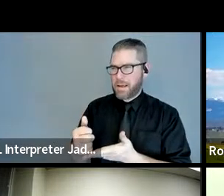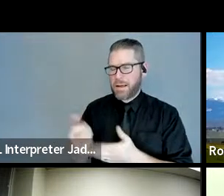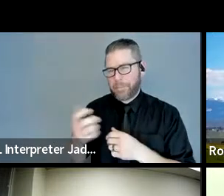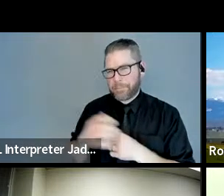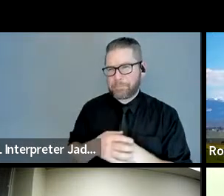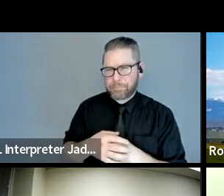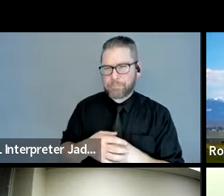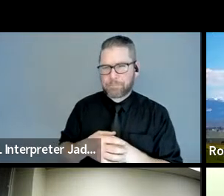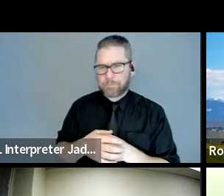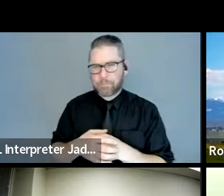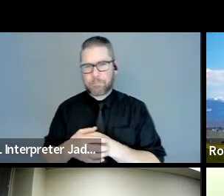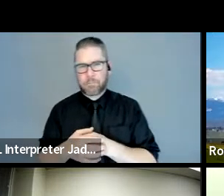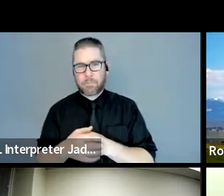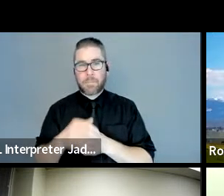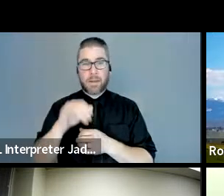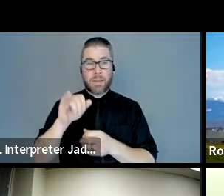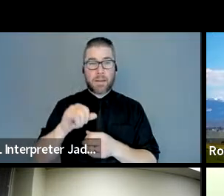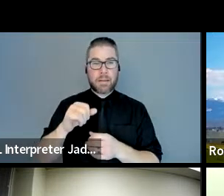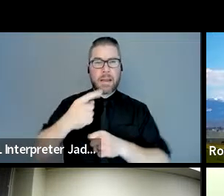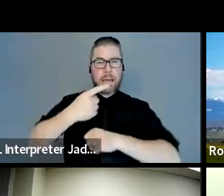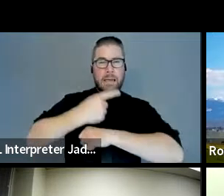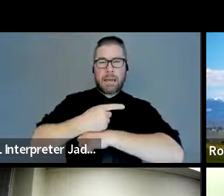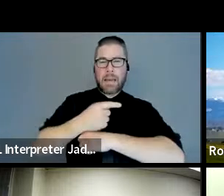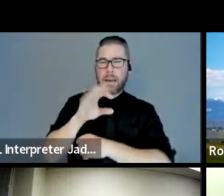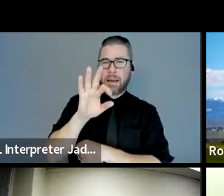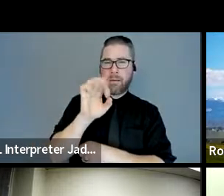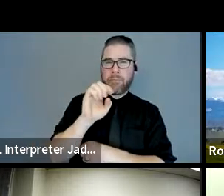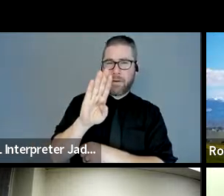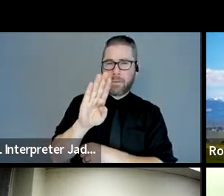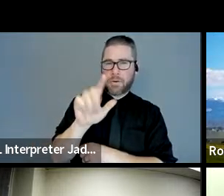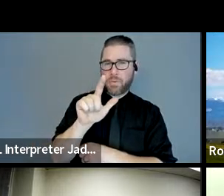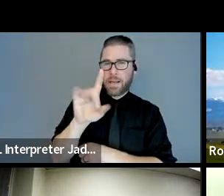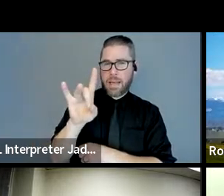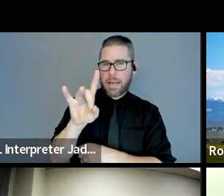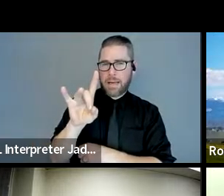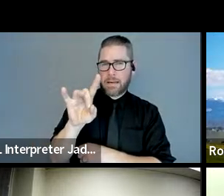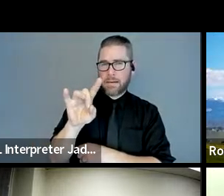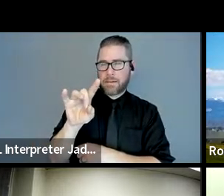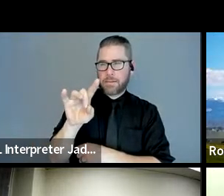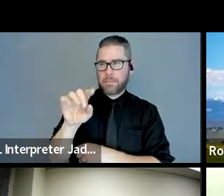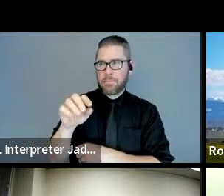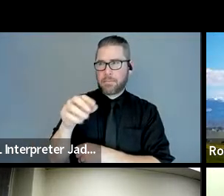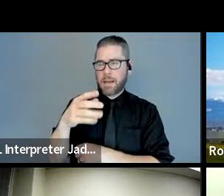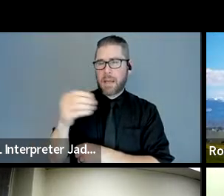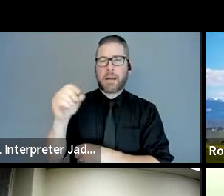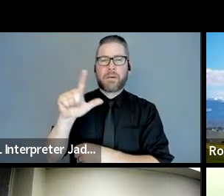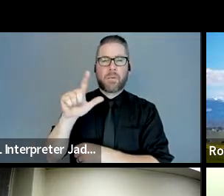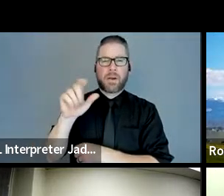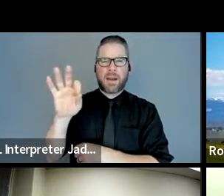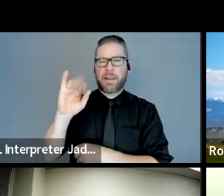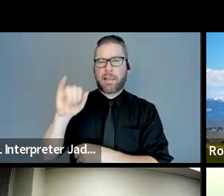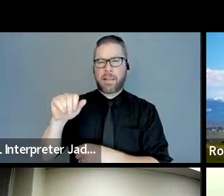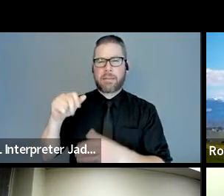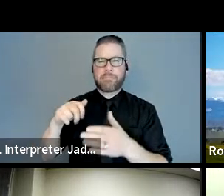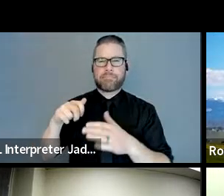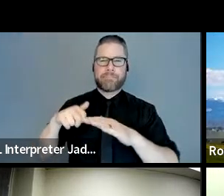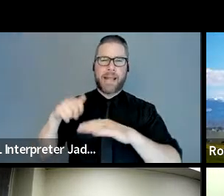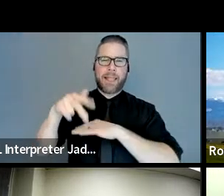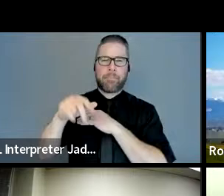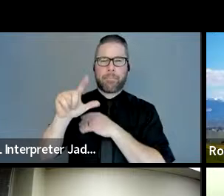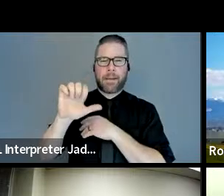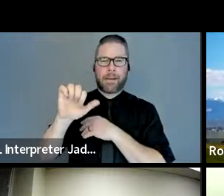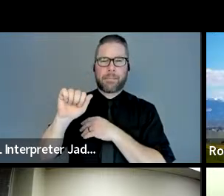28th and 29th. I think the 29th is the focus. It's Leap Day. That's the